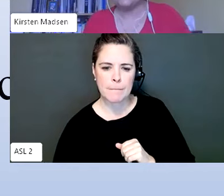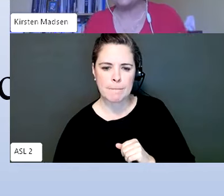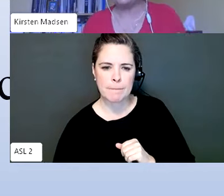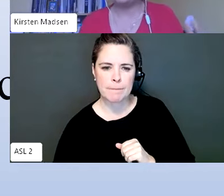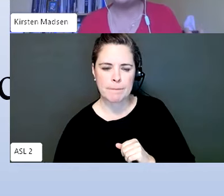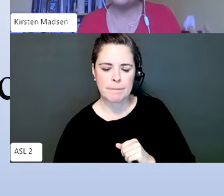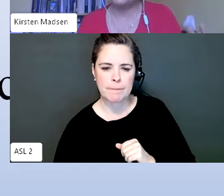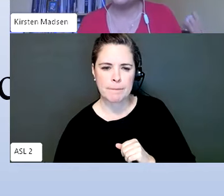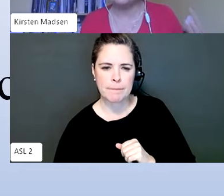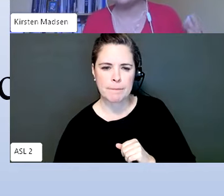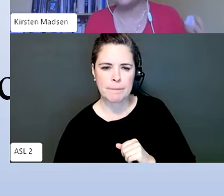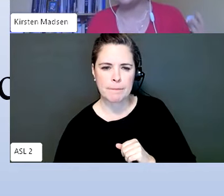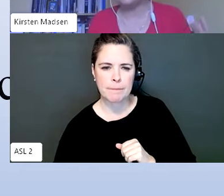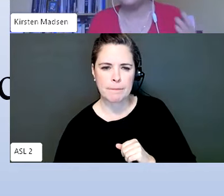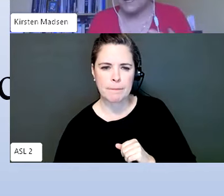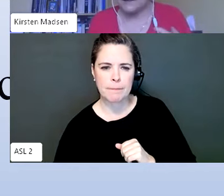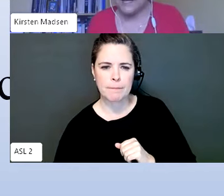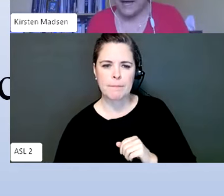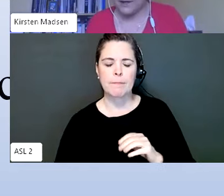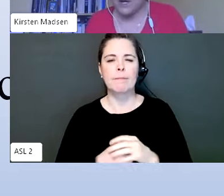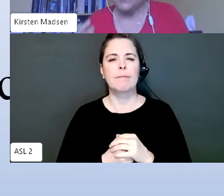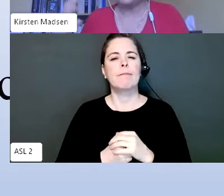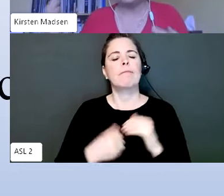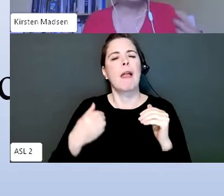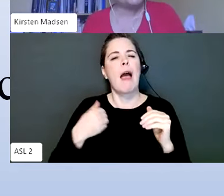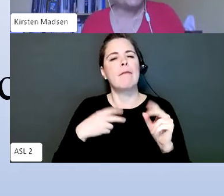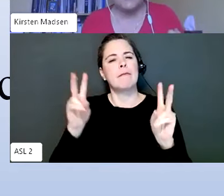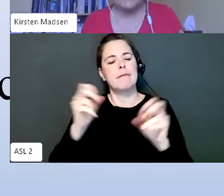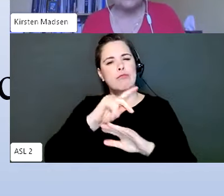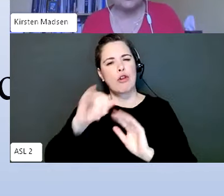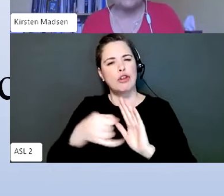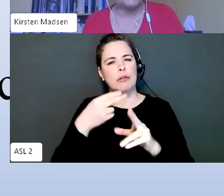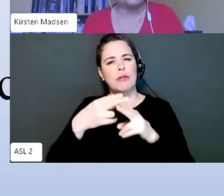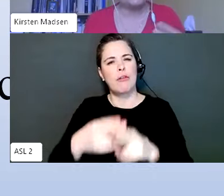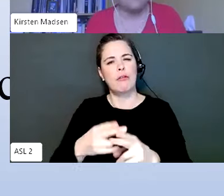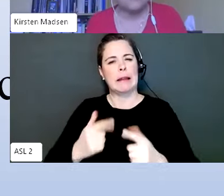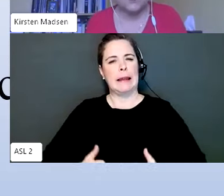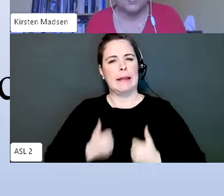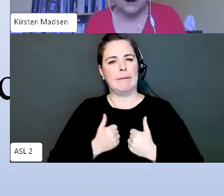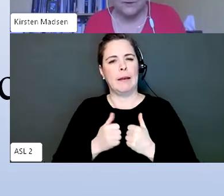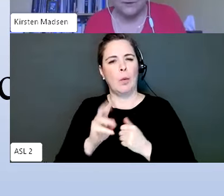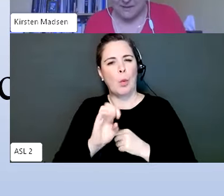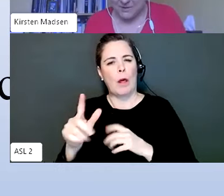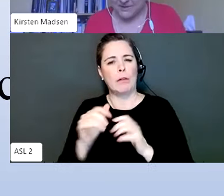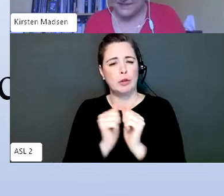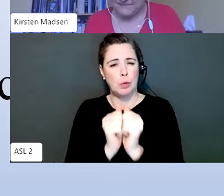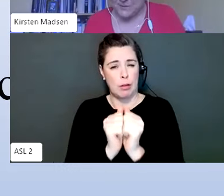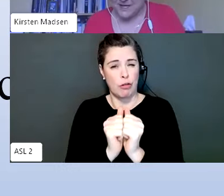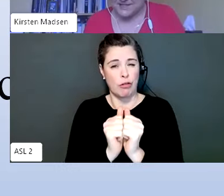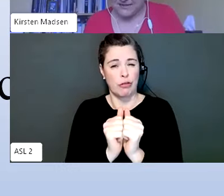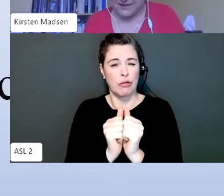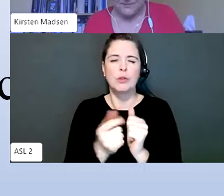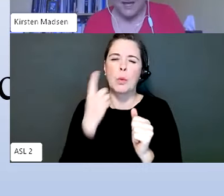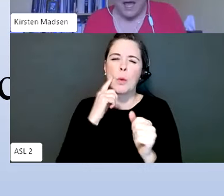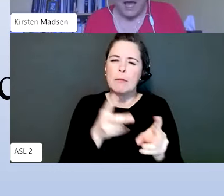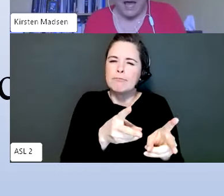where they're emphasizing very much the living well together. So you'll see that incorporated in also in our vocabulary, living well